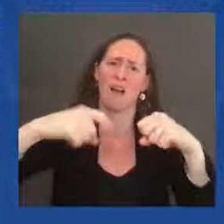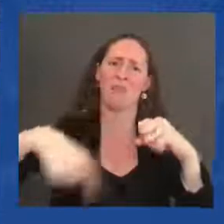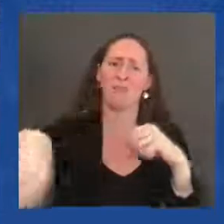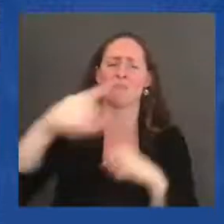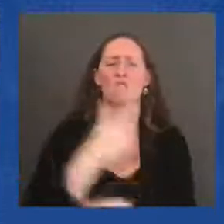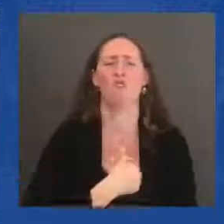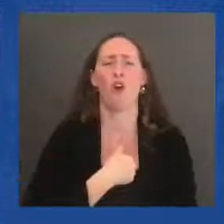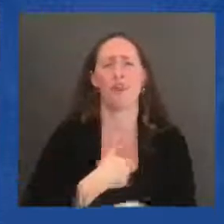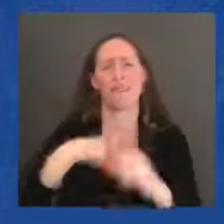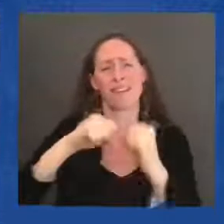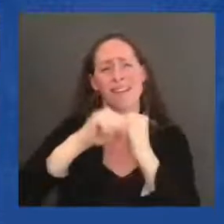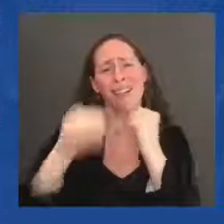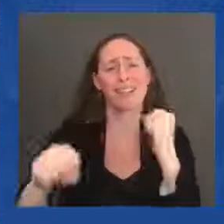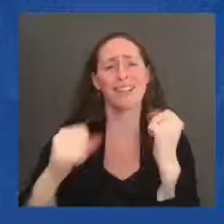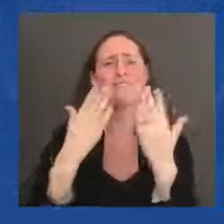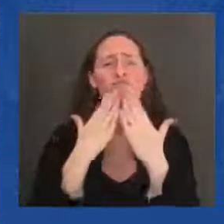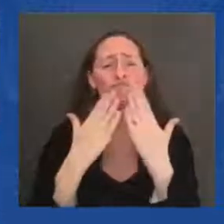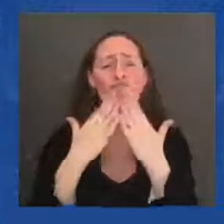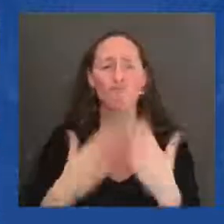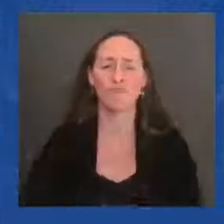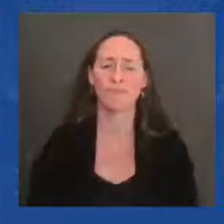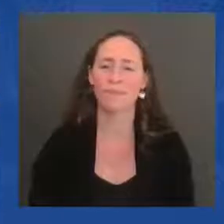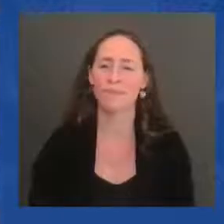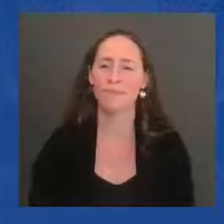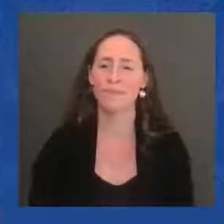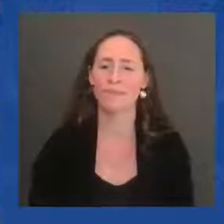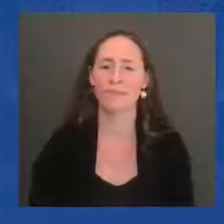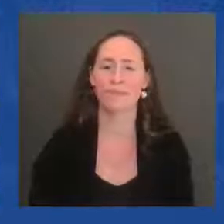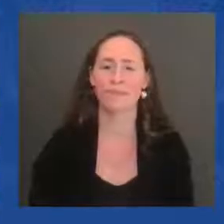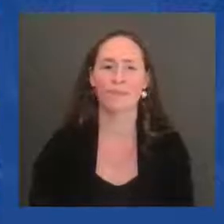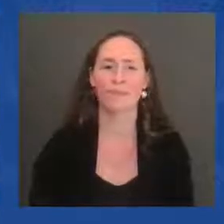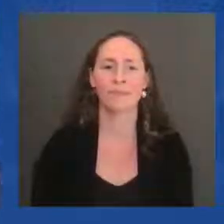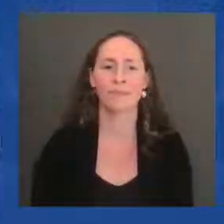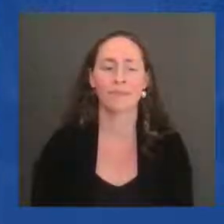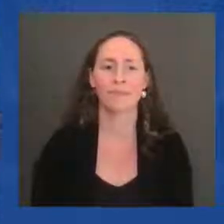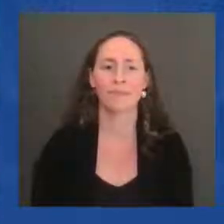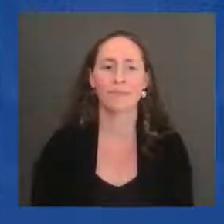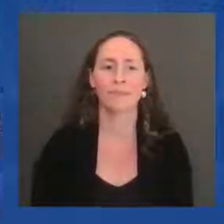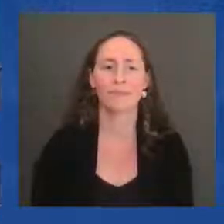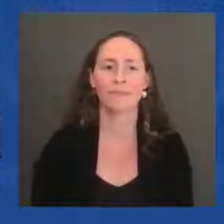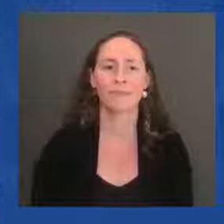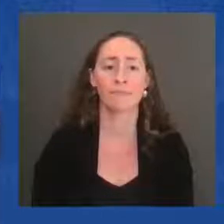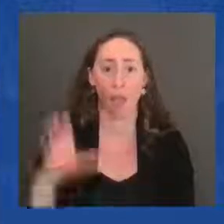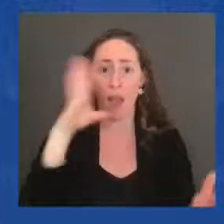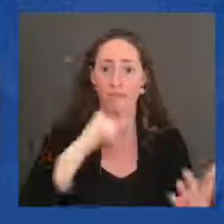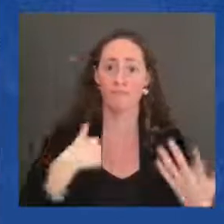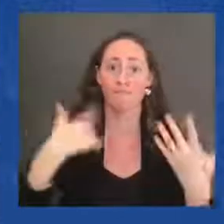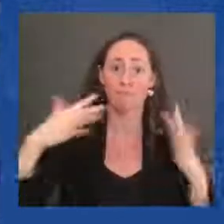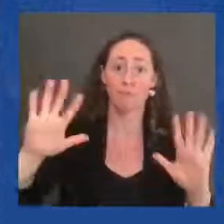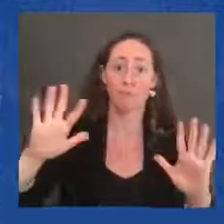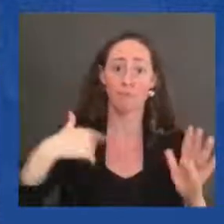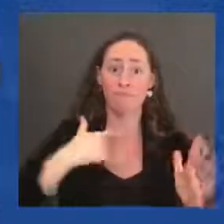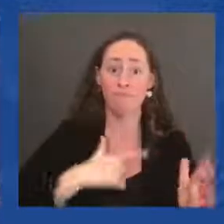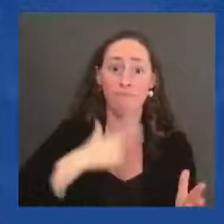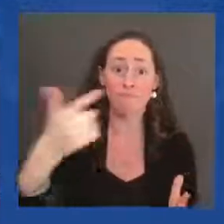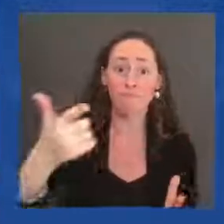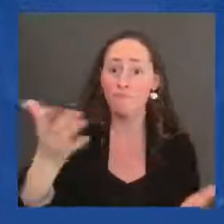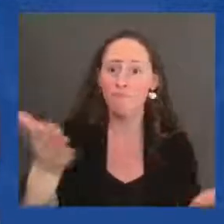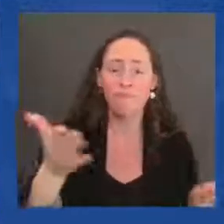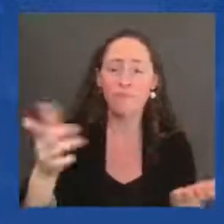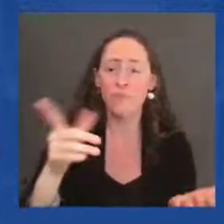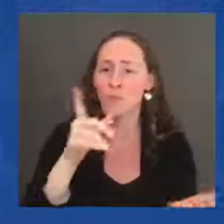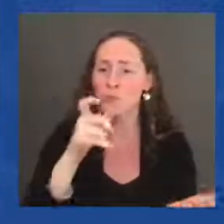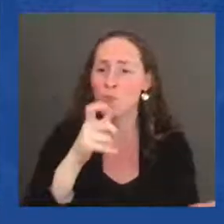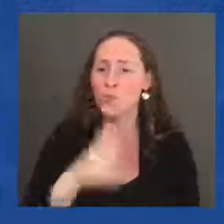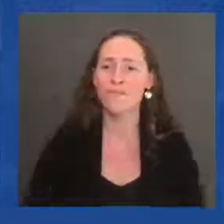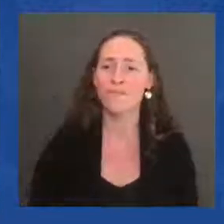I'm turning it back to. I don't know who, anyway, whoever is to do the talking. That would be me. Thank you, Mr. President. And you're right, I was a smoke jumper,